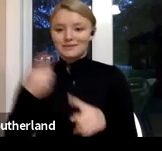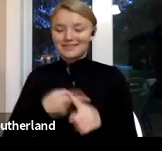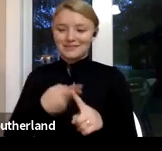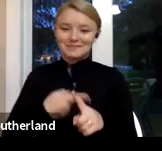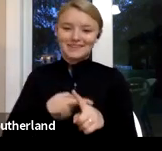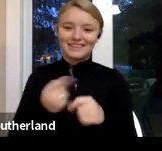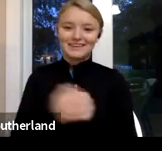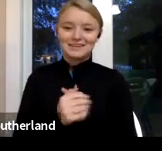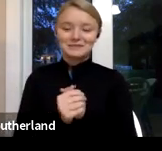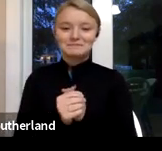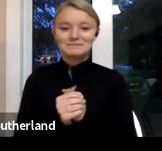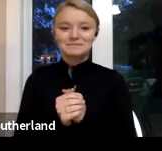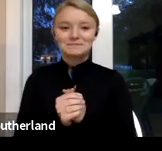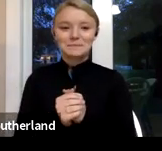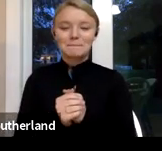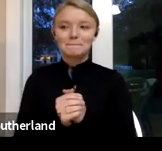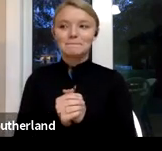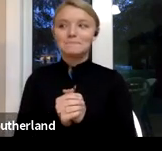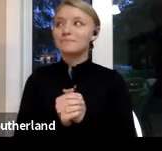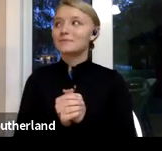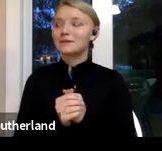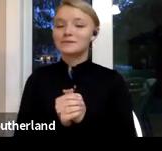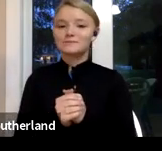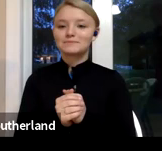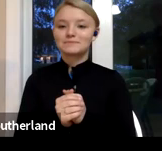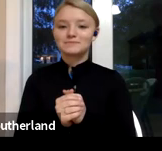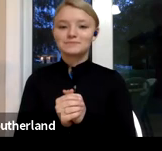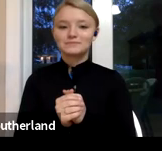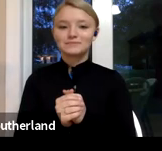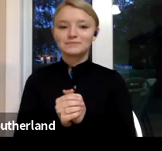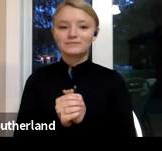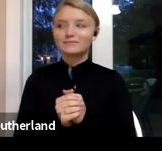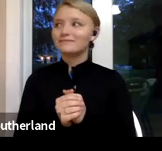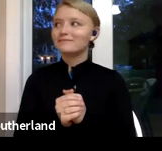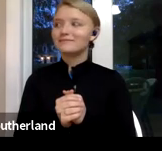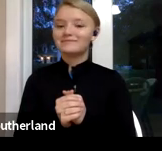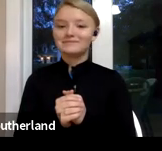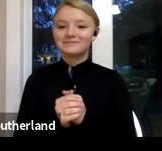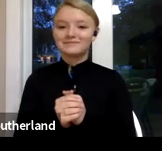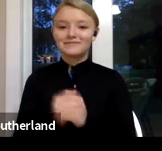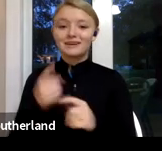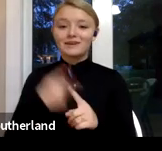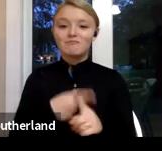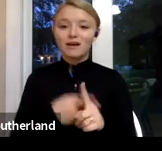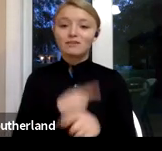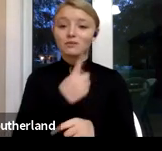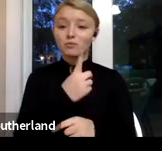So you will, month one through